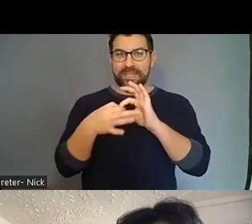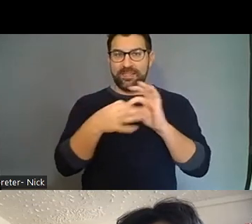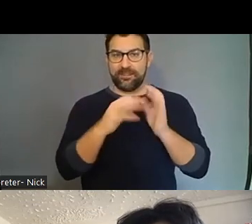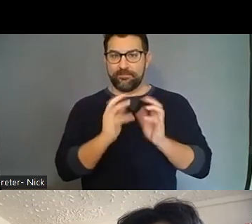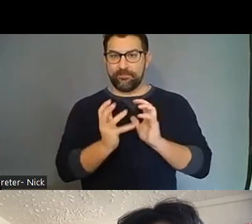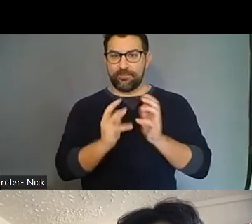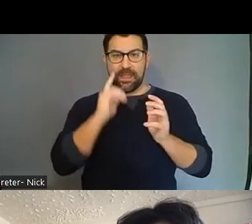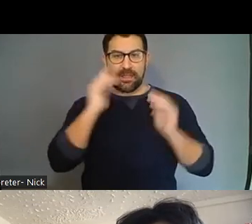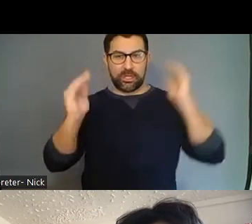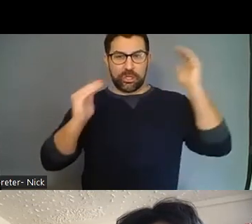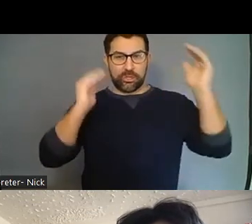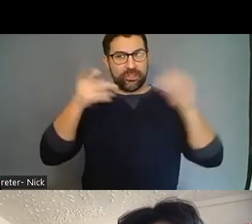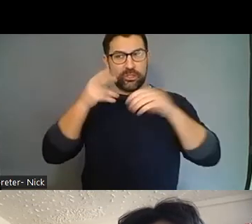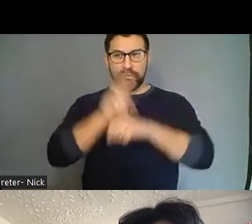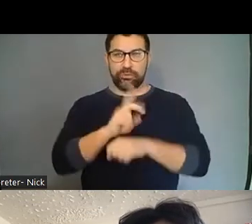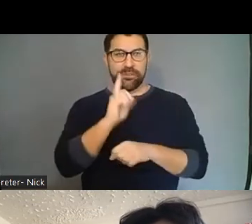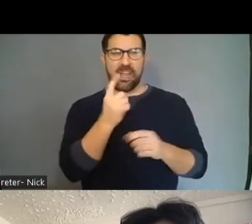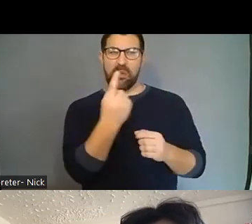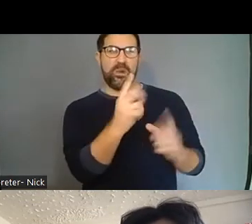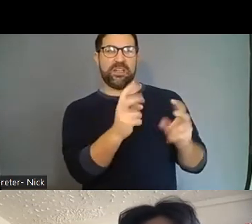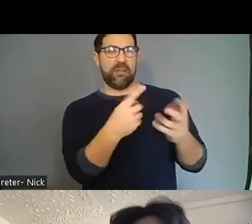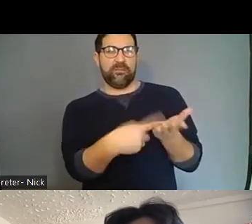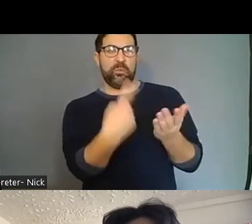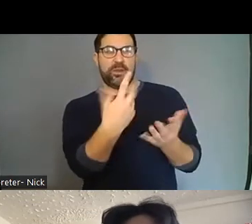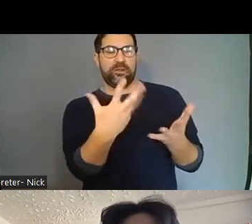are way too used to doing.